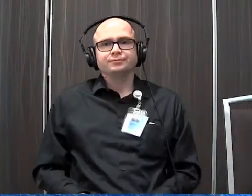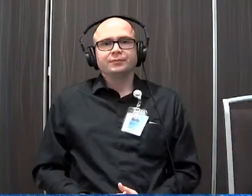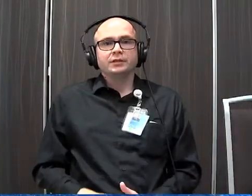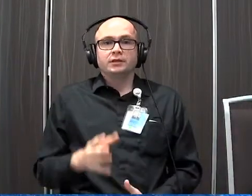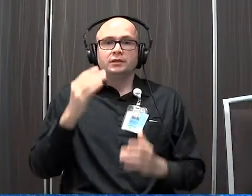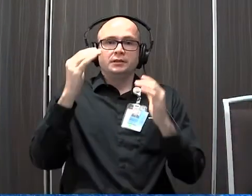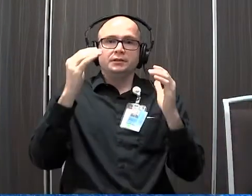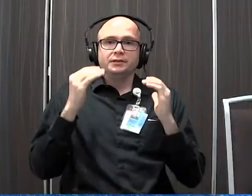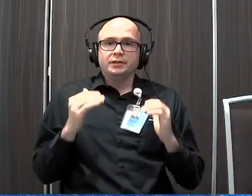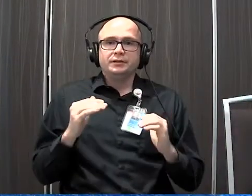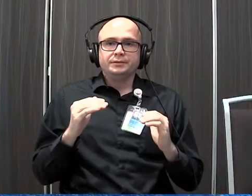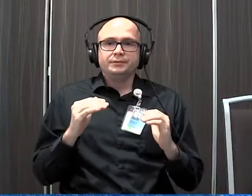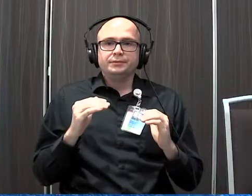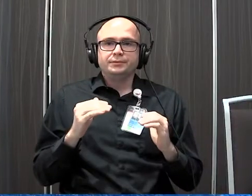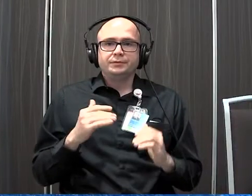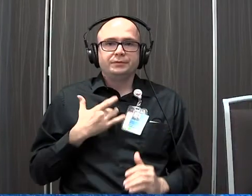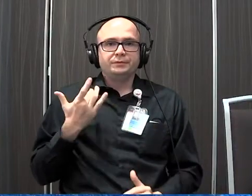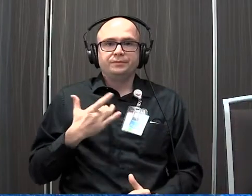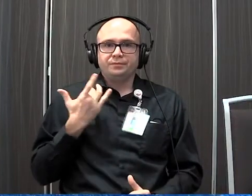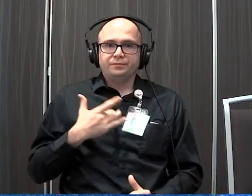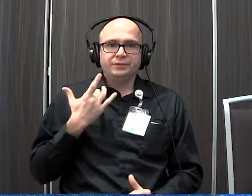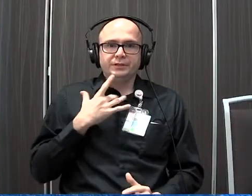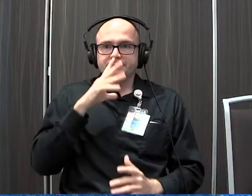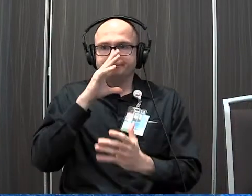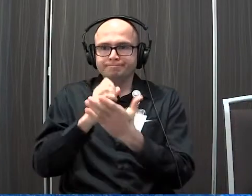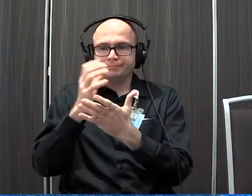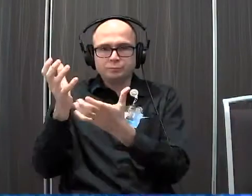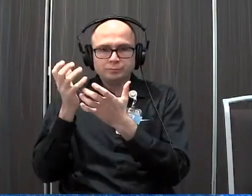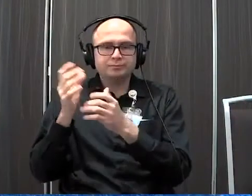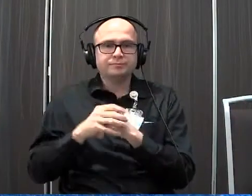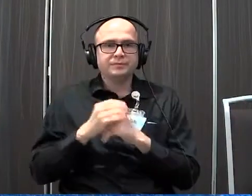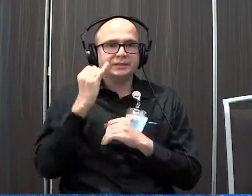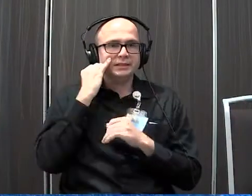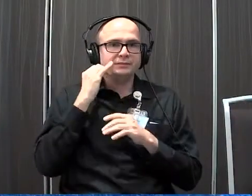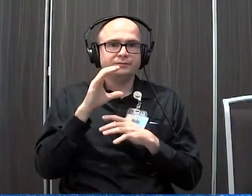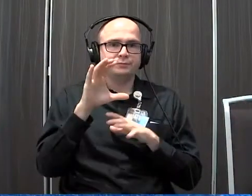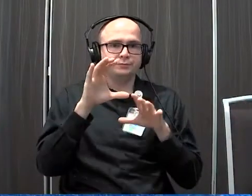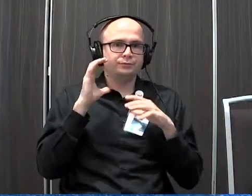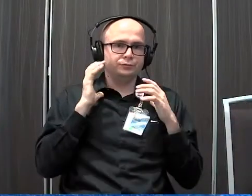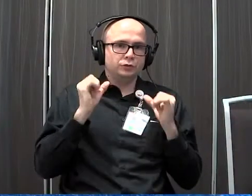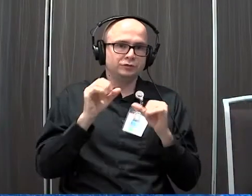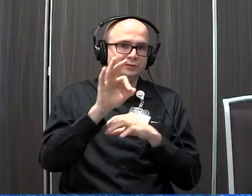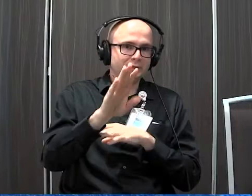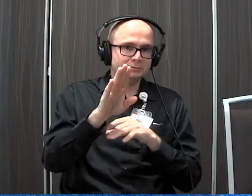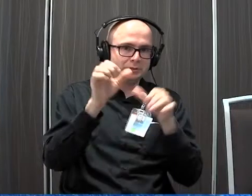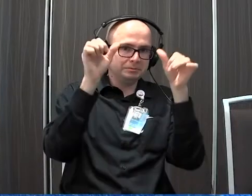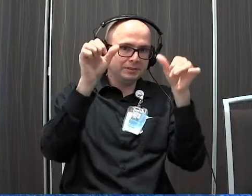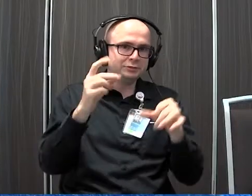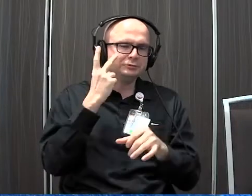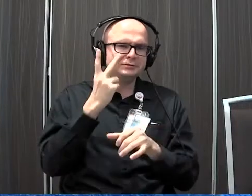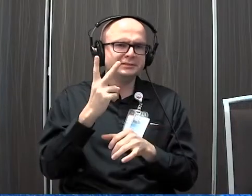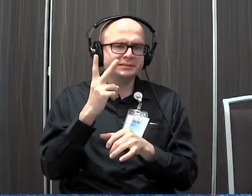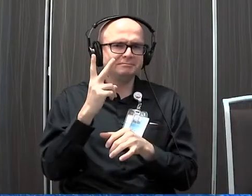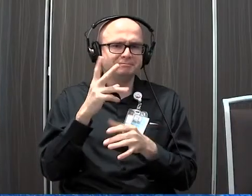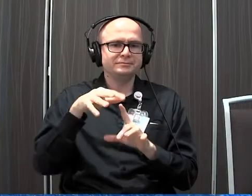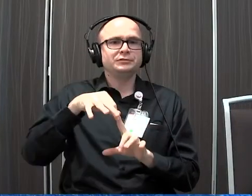Next is a high degree of sensation seeking. If you're on the Charge Syndrome Facebook pages, you've probably seen a lot of the really unique ways that